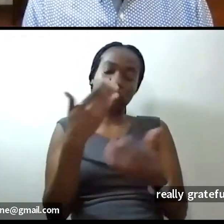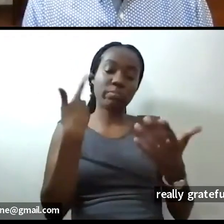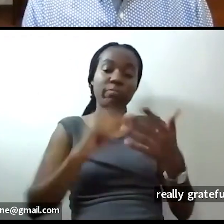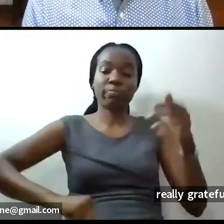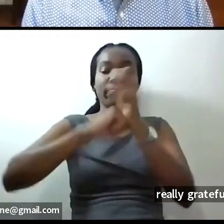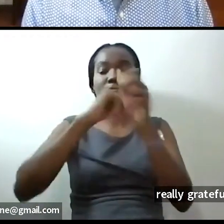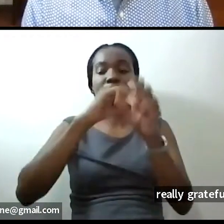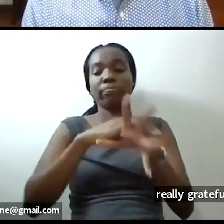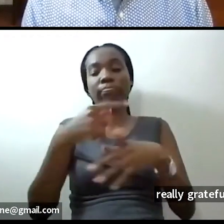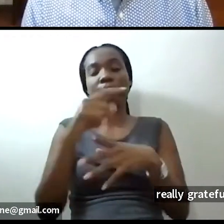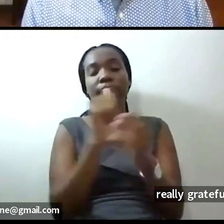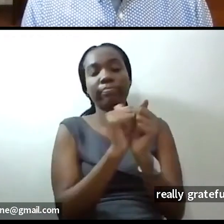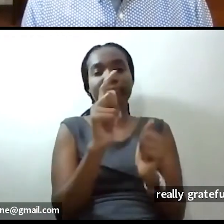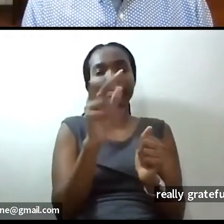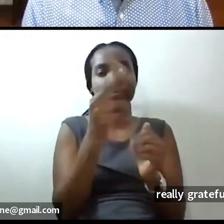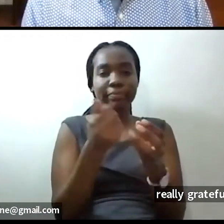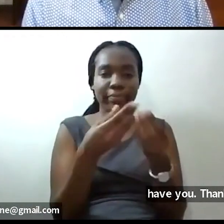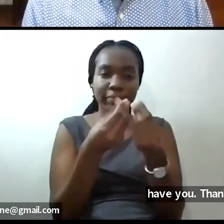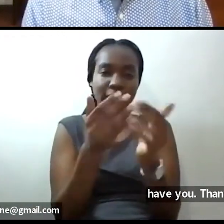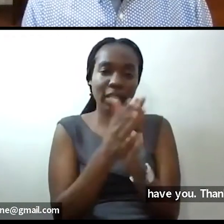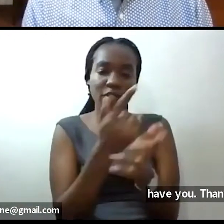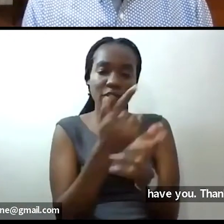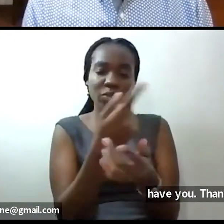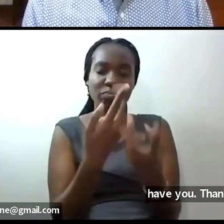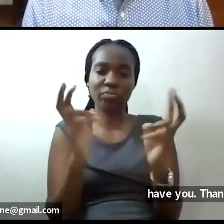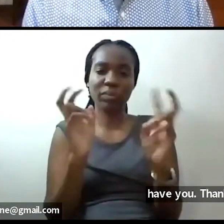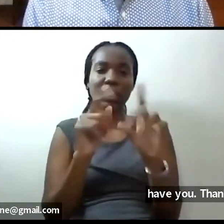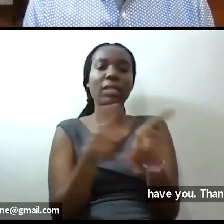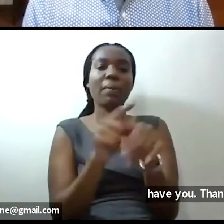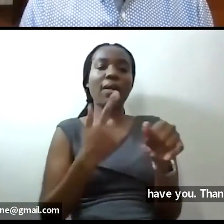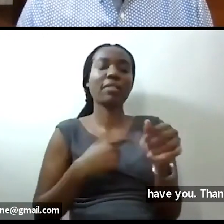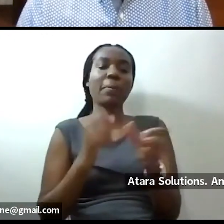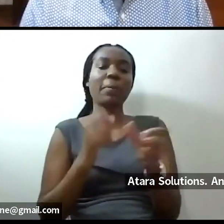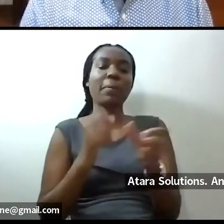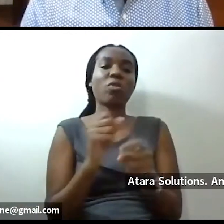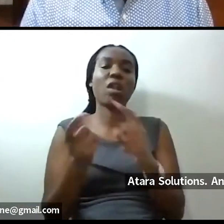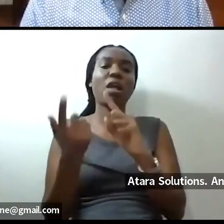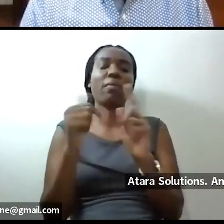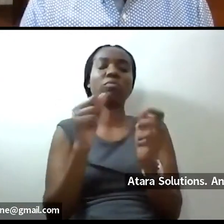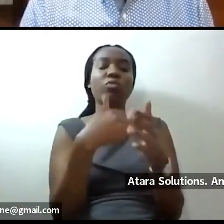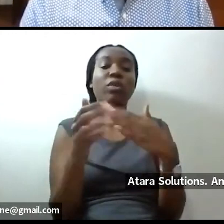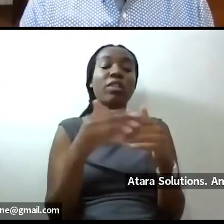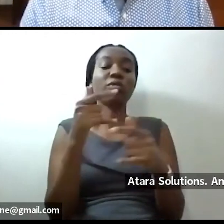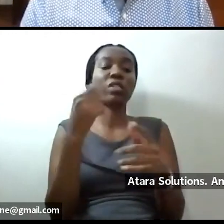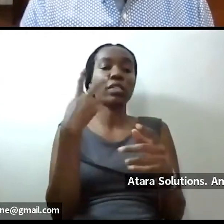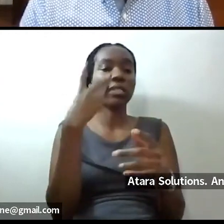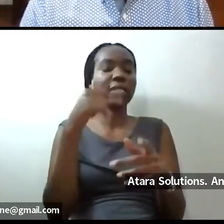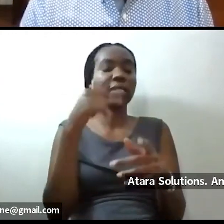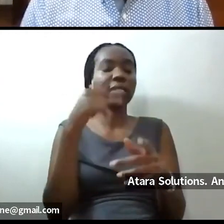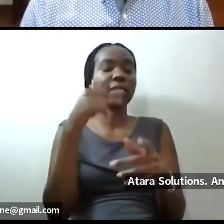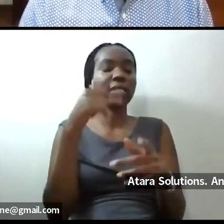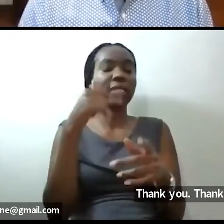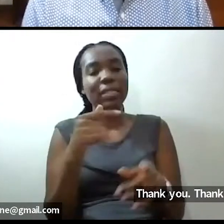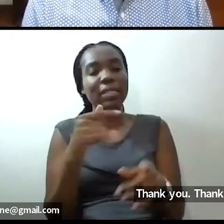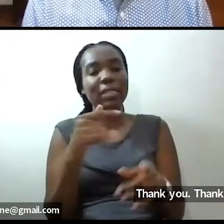Atara Solutions. And to you, our audience, we cannot do this without you. Thank you, thank you. See you next Tuesday, same time, same place, as